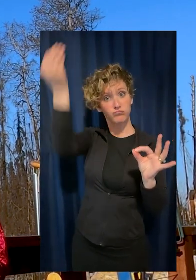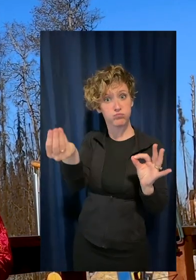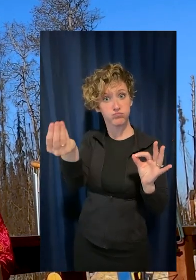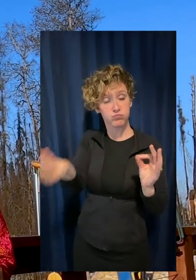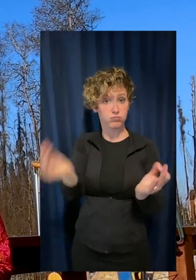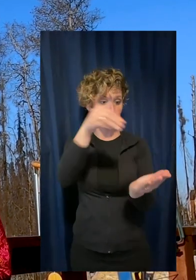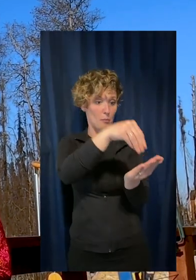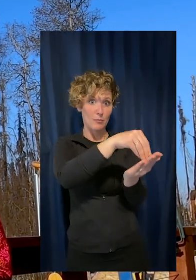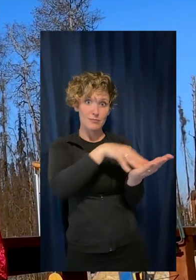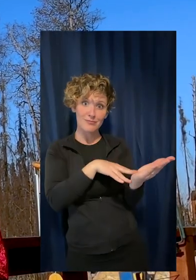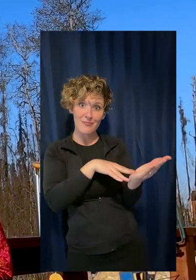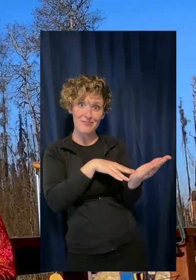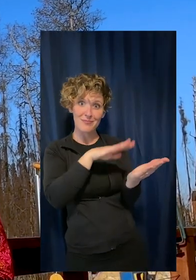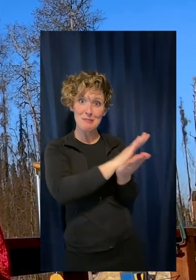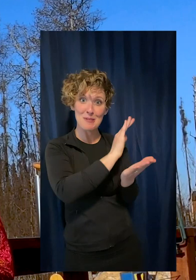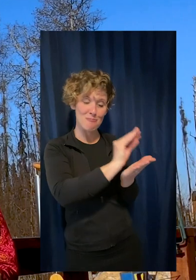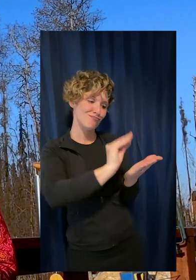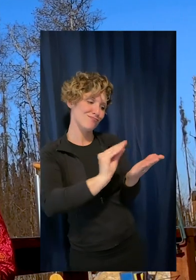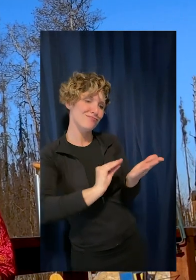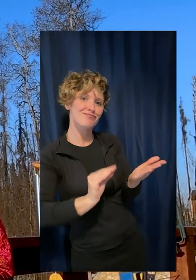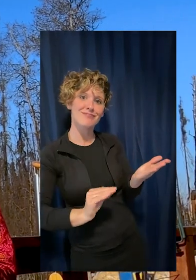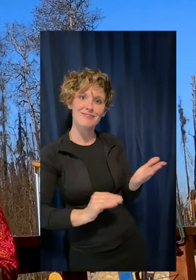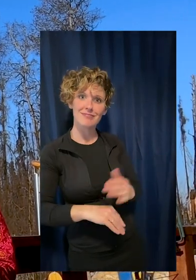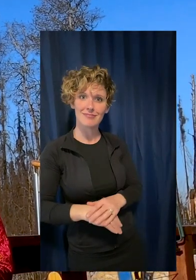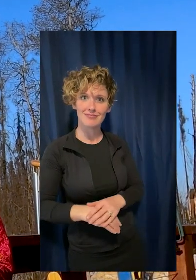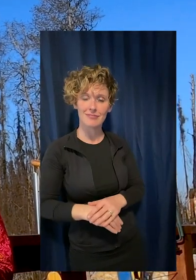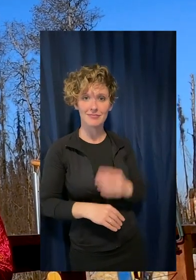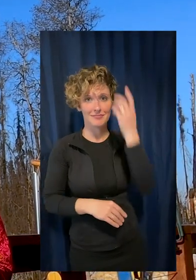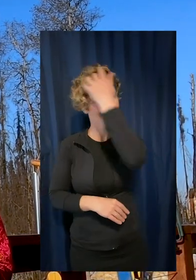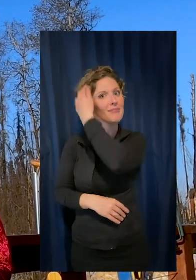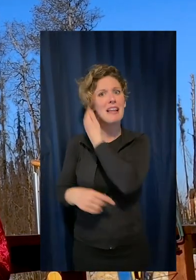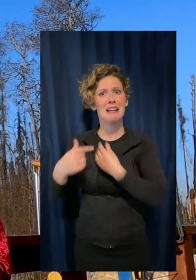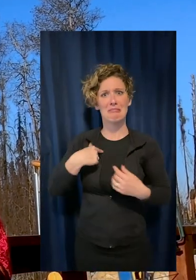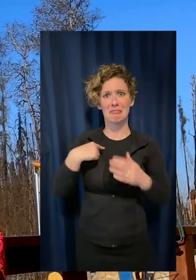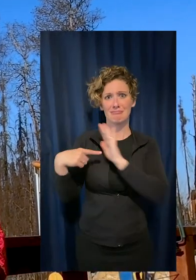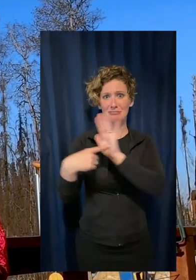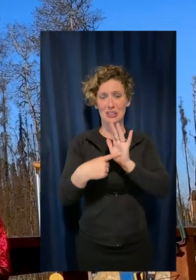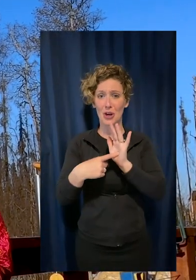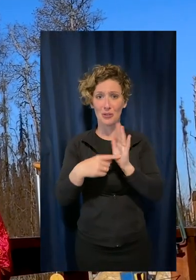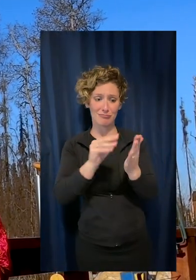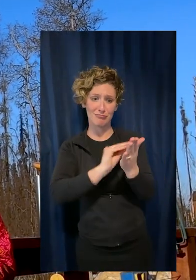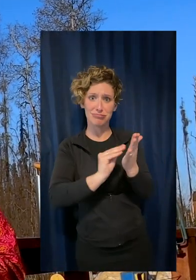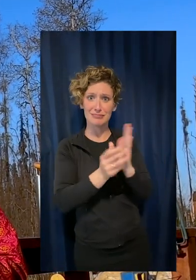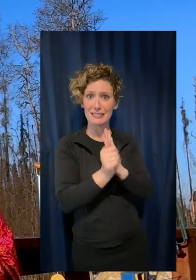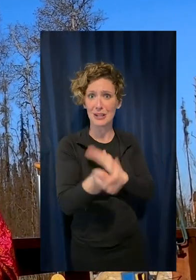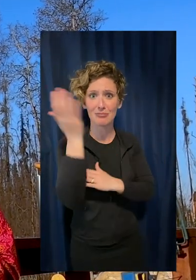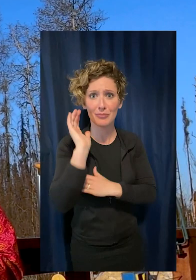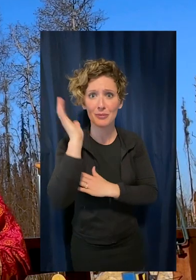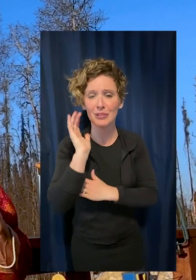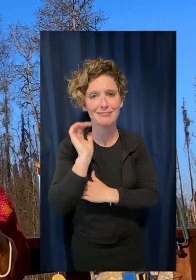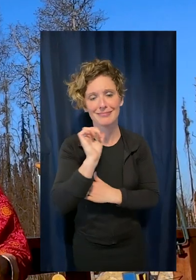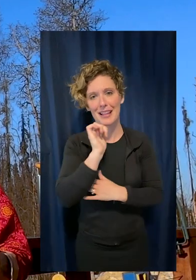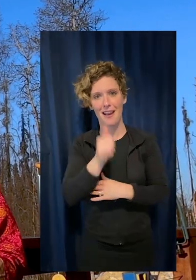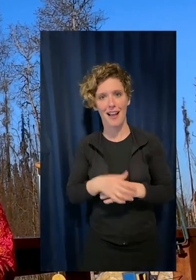never shown any artistic talent in anyone in the family, except for perhaps my niece, who I think is very